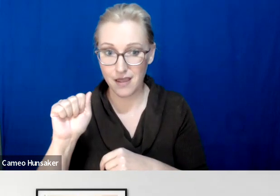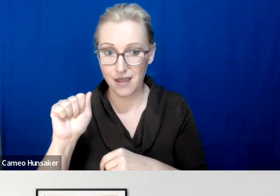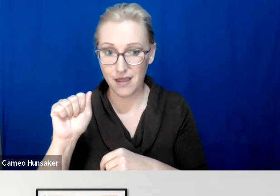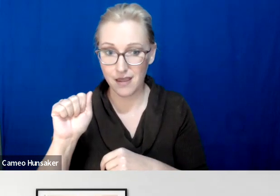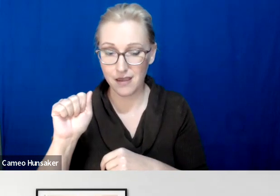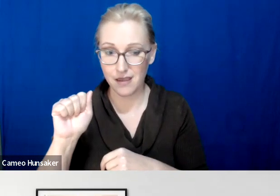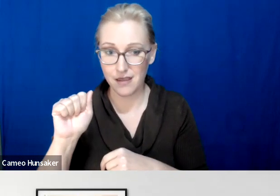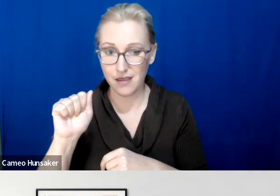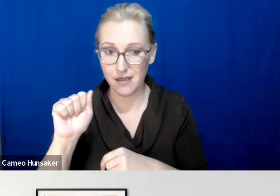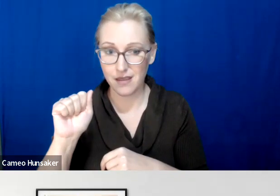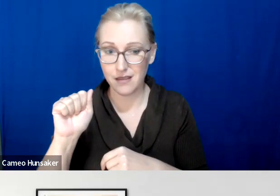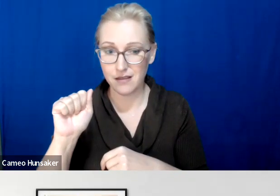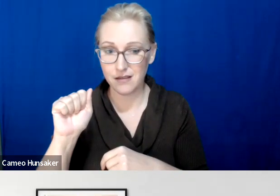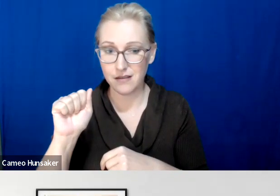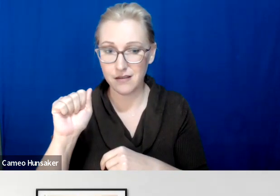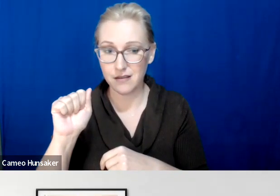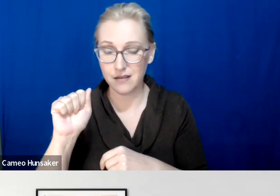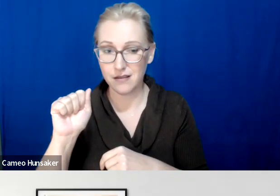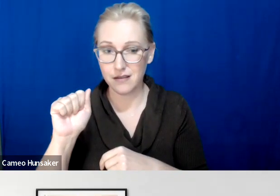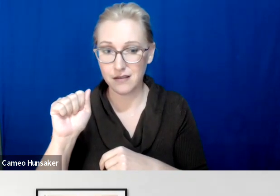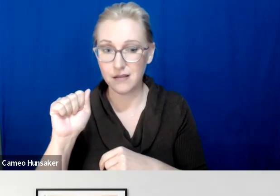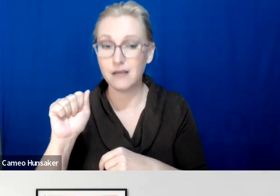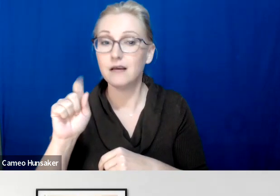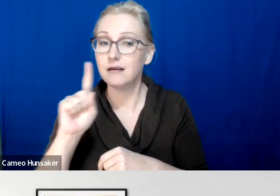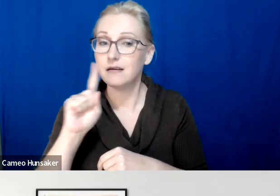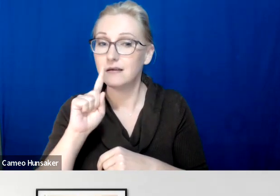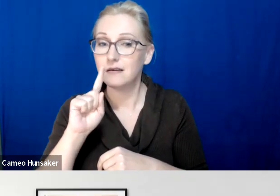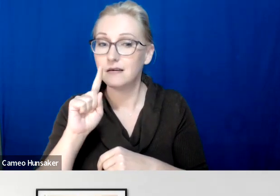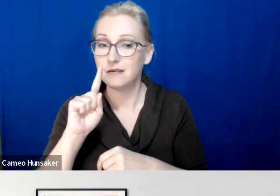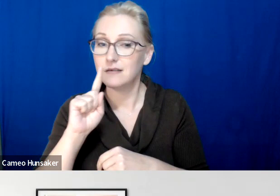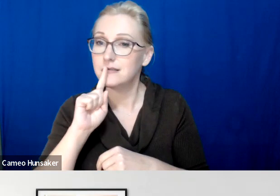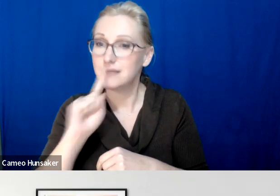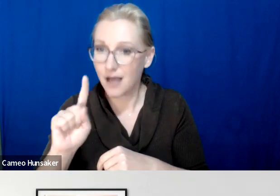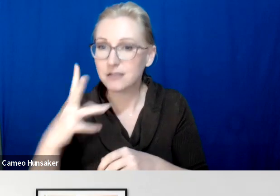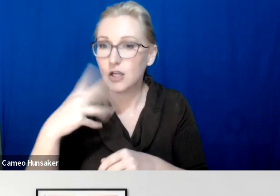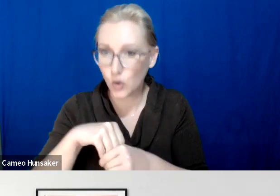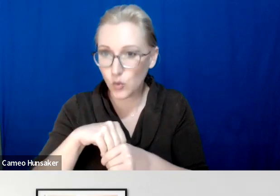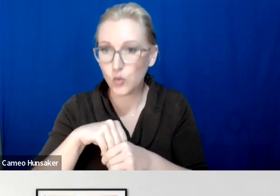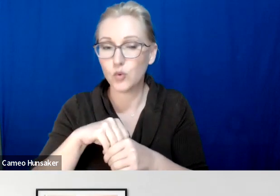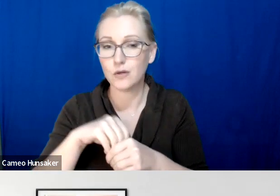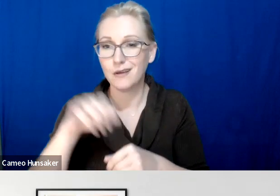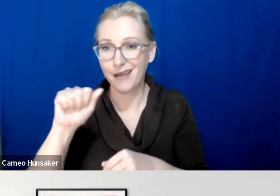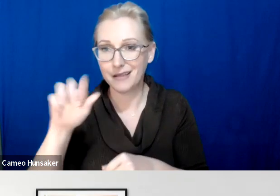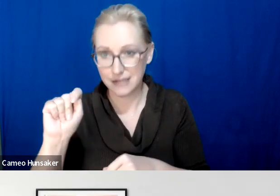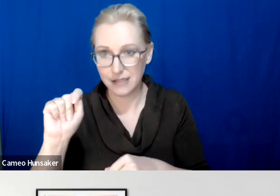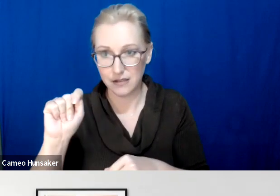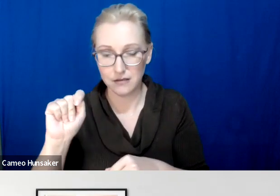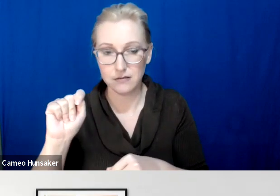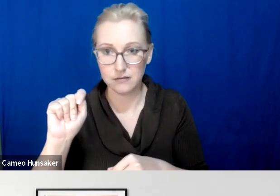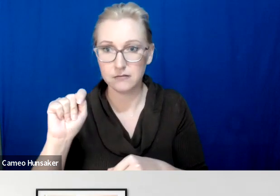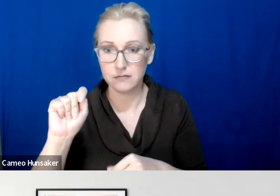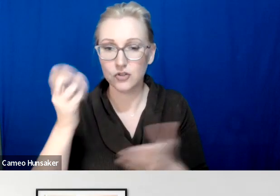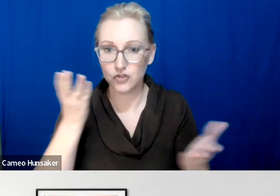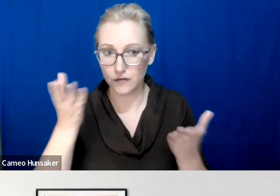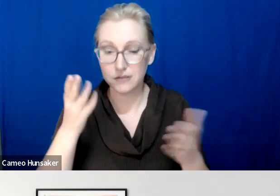of an evaluation for special education services, AT is a type of evaluation that can be conducted. So if you're not sure